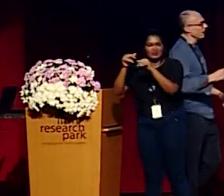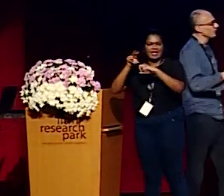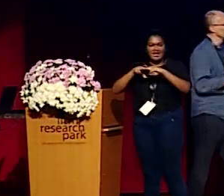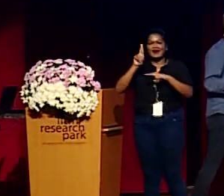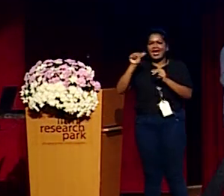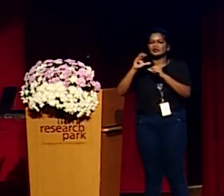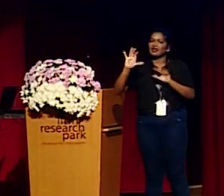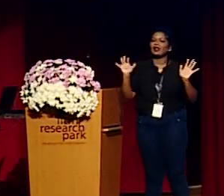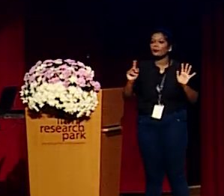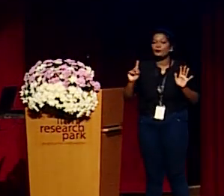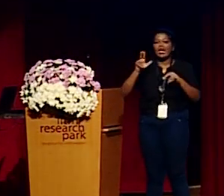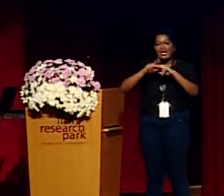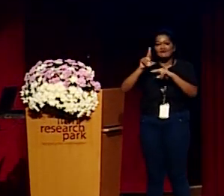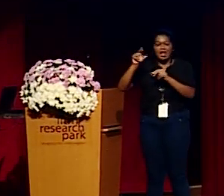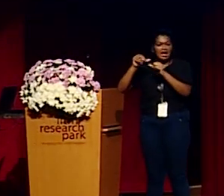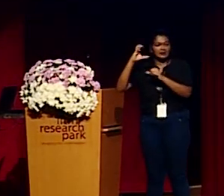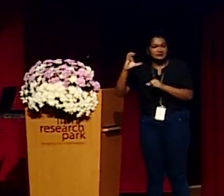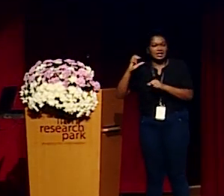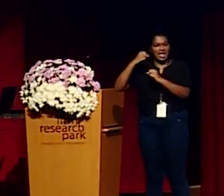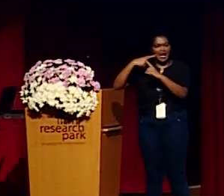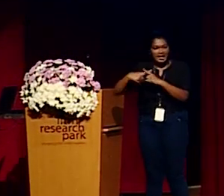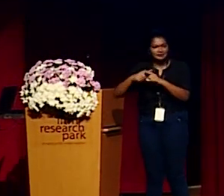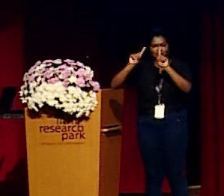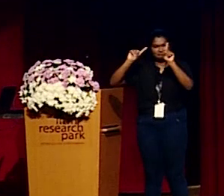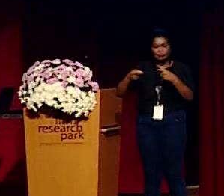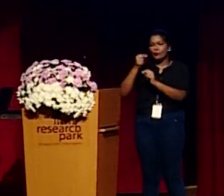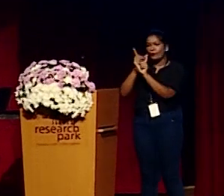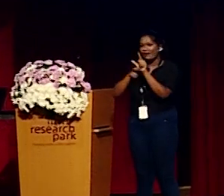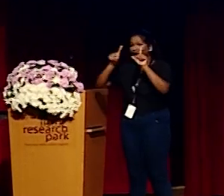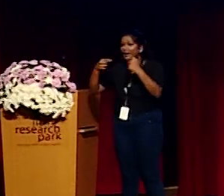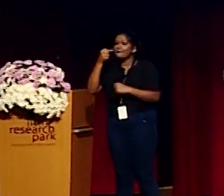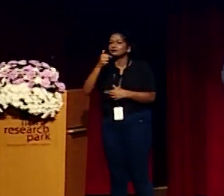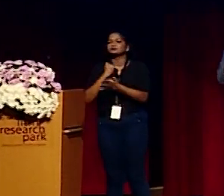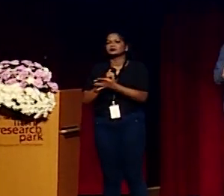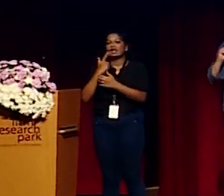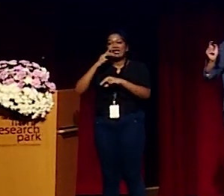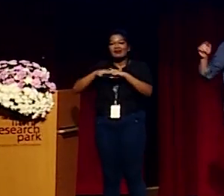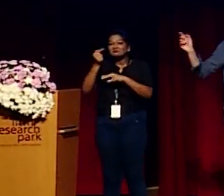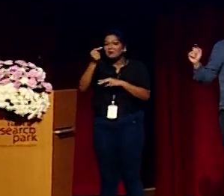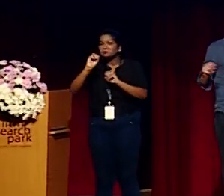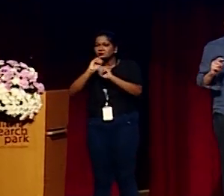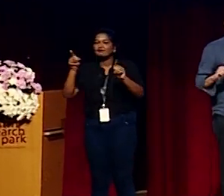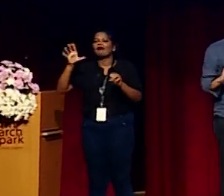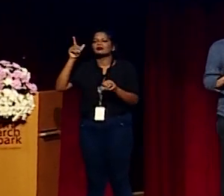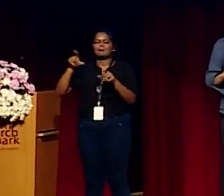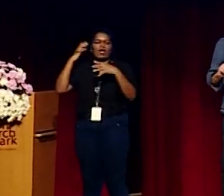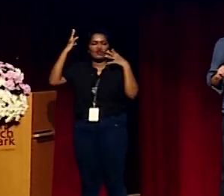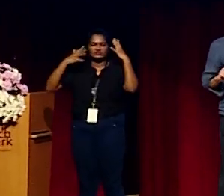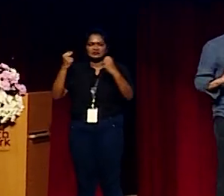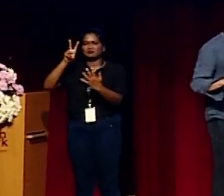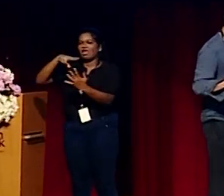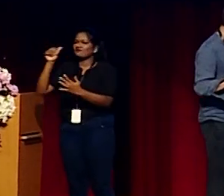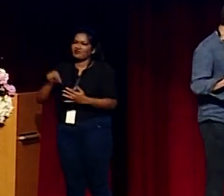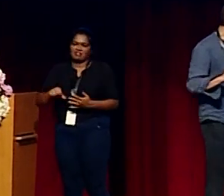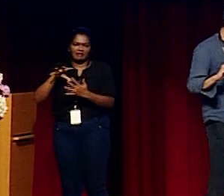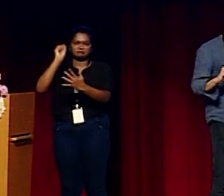thing is you can use all of this technology. Now we could read it out again. I'm not going to do this now because I would have to really switch on a screen reader